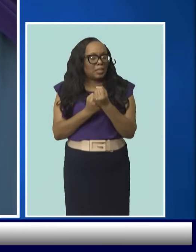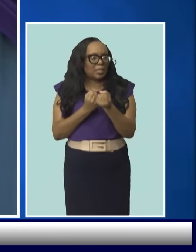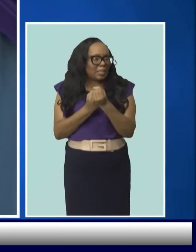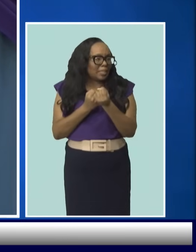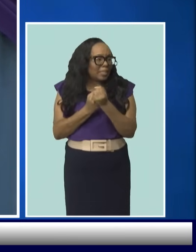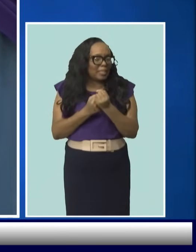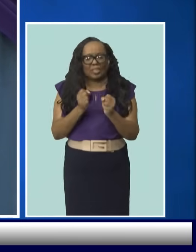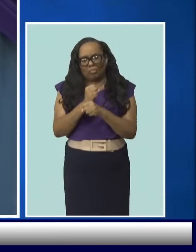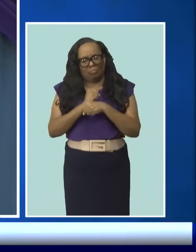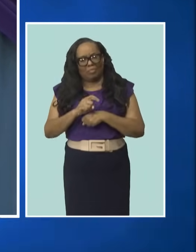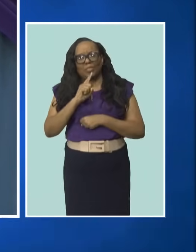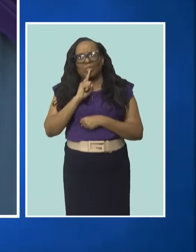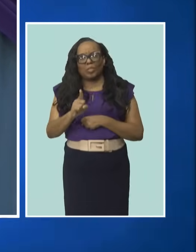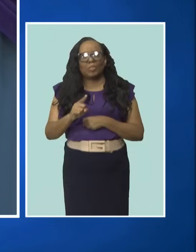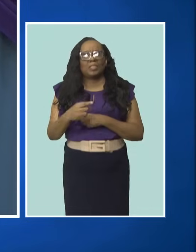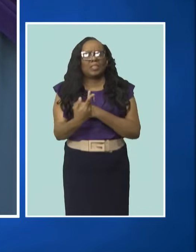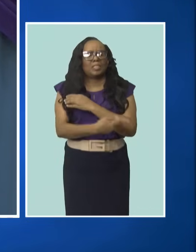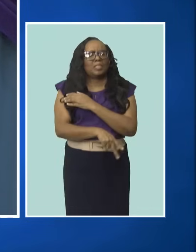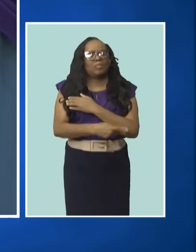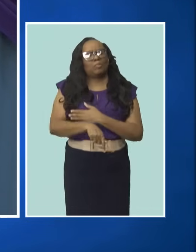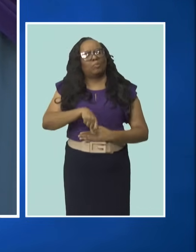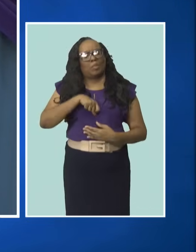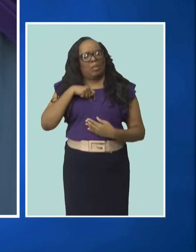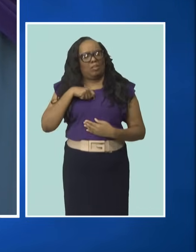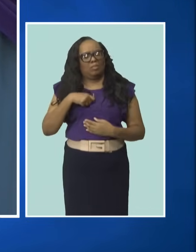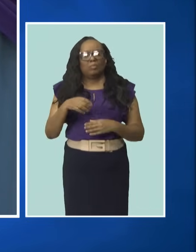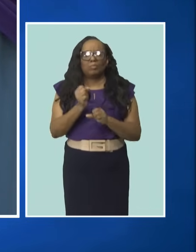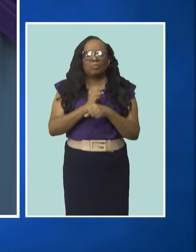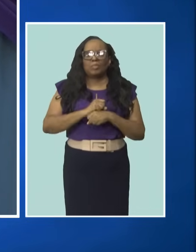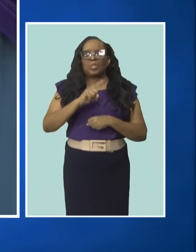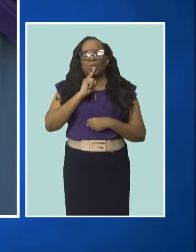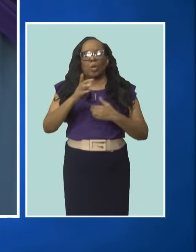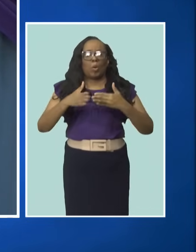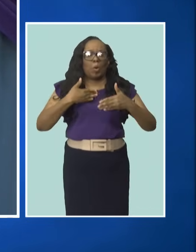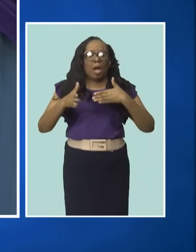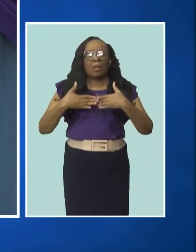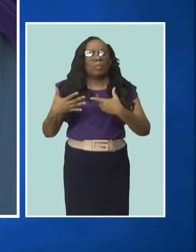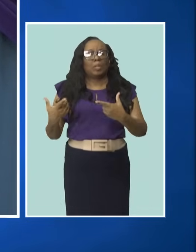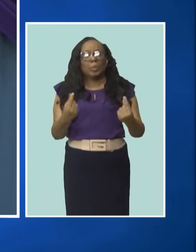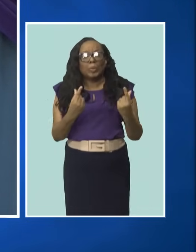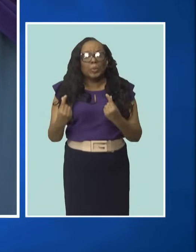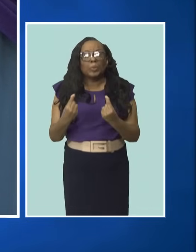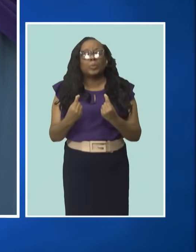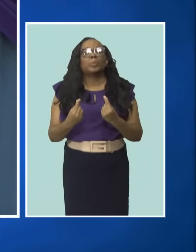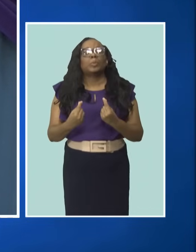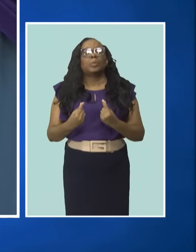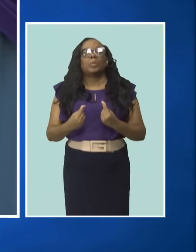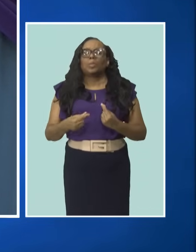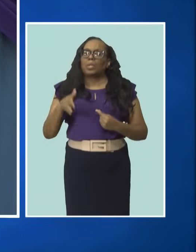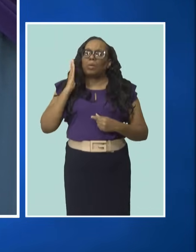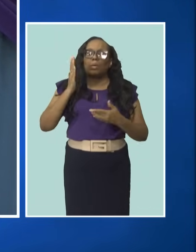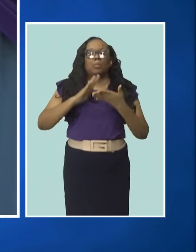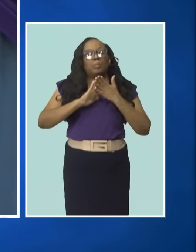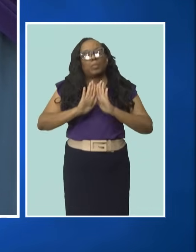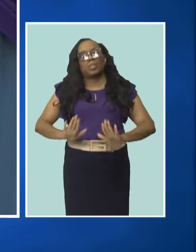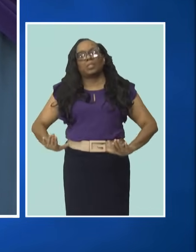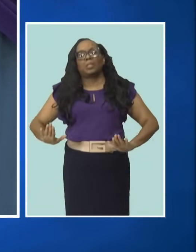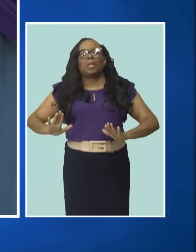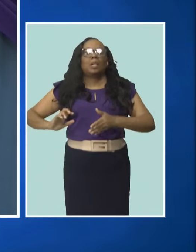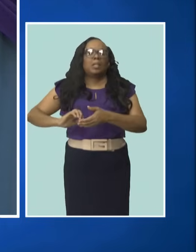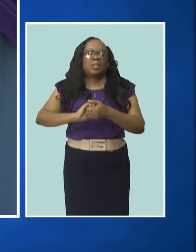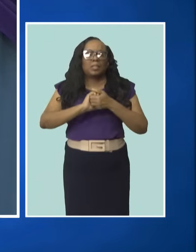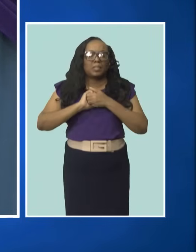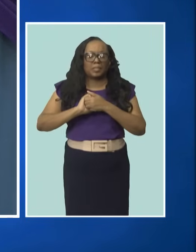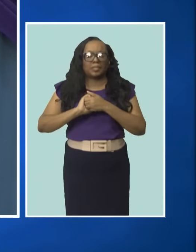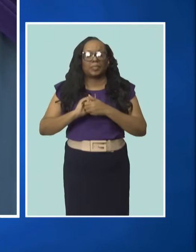sure that we make St. Philip proud, and to make sure that whatever we do, it is done in peace and harmony. And